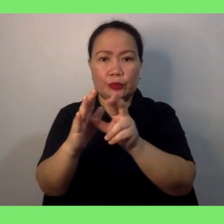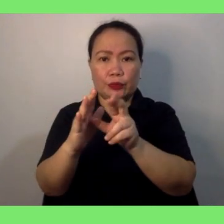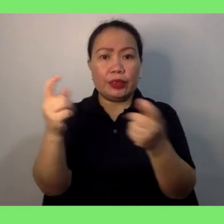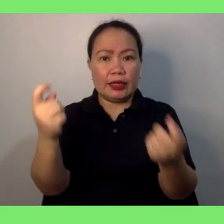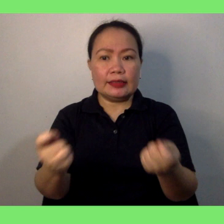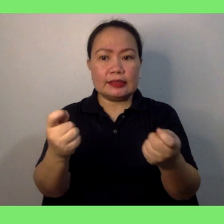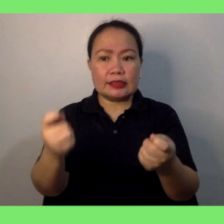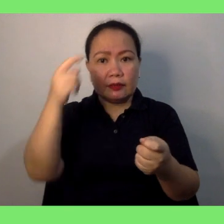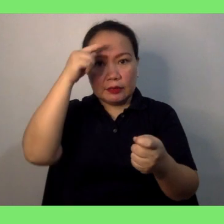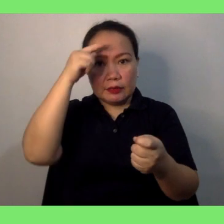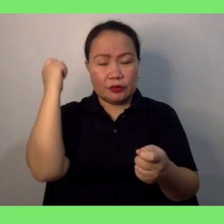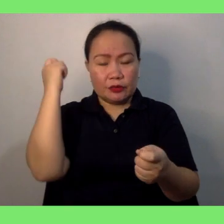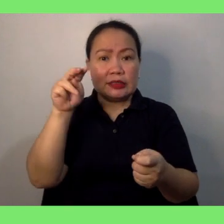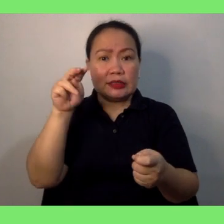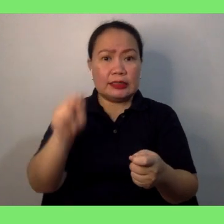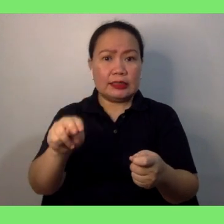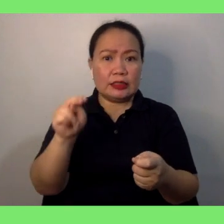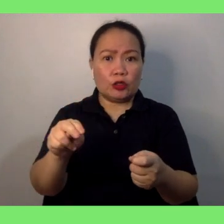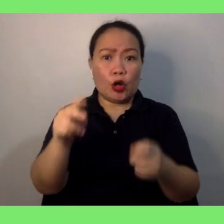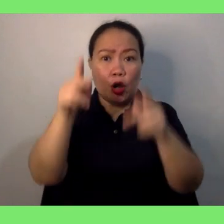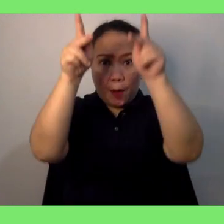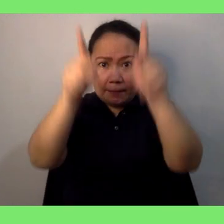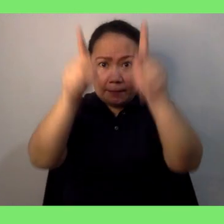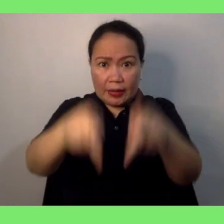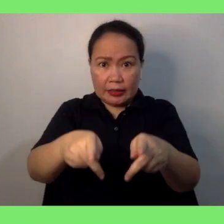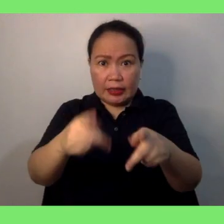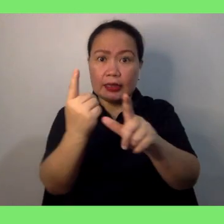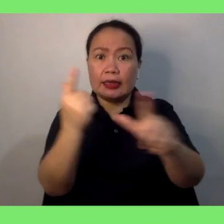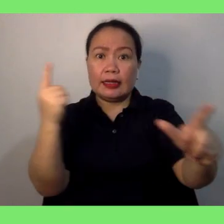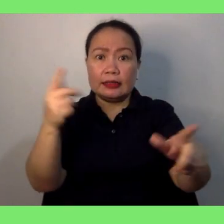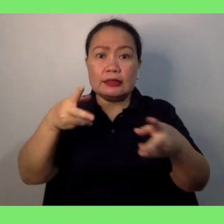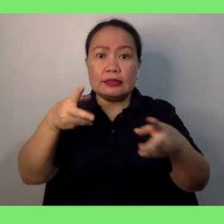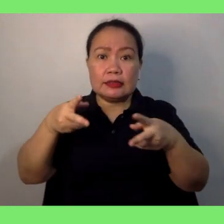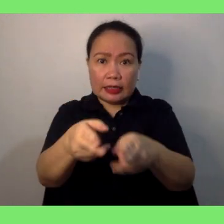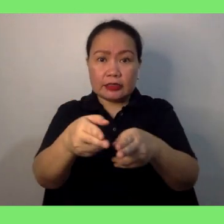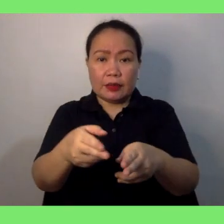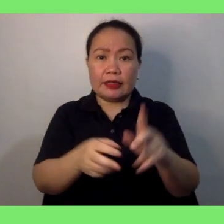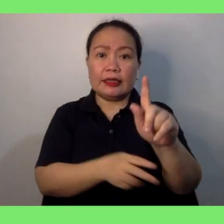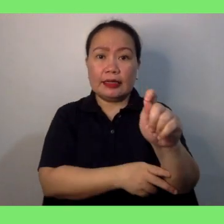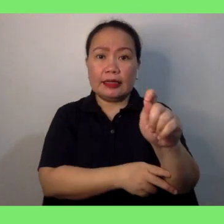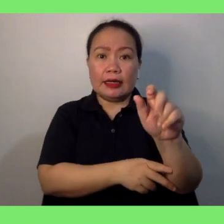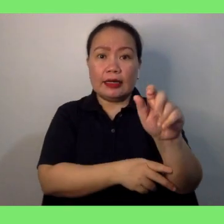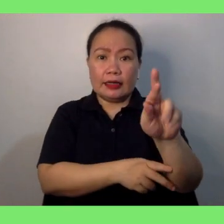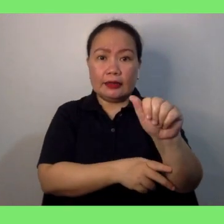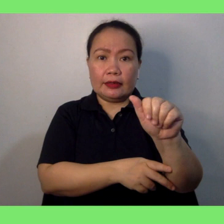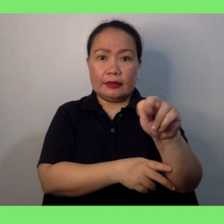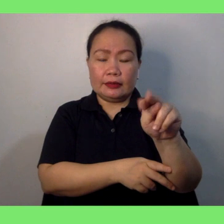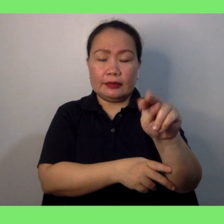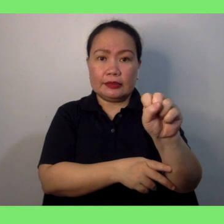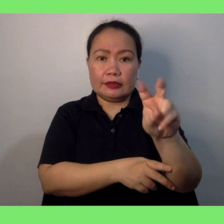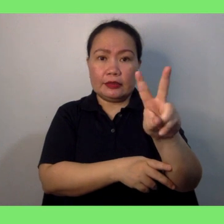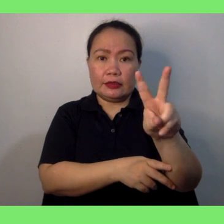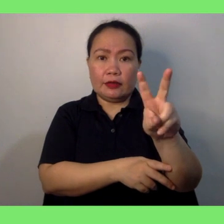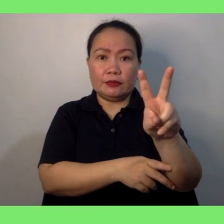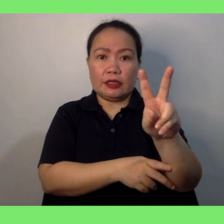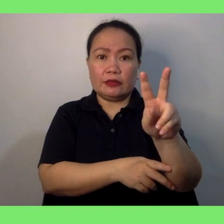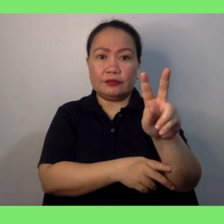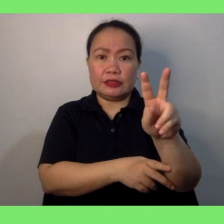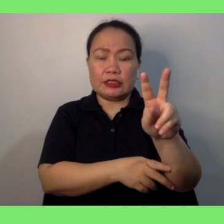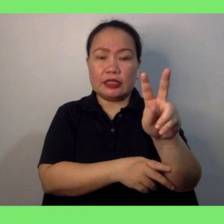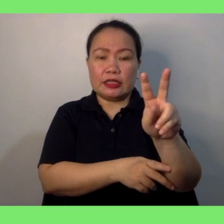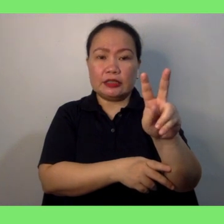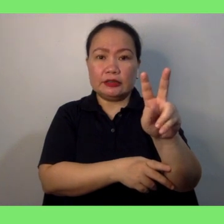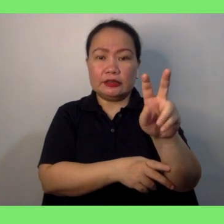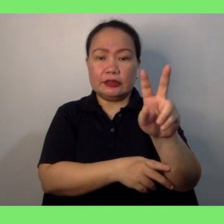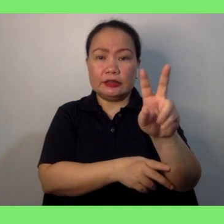sa parallel lines cut by transversal. Okay? Next, two angles form if they